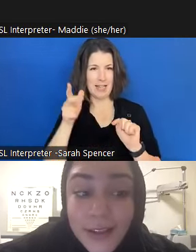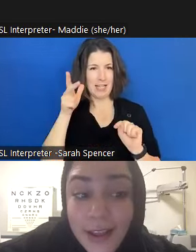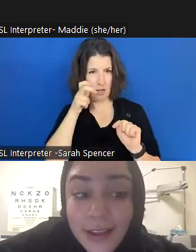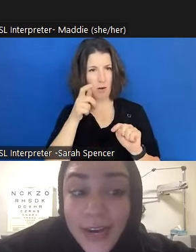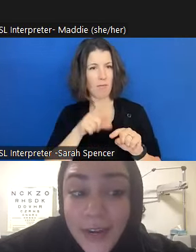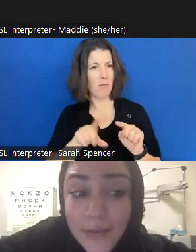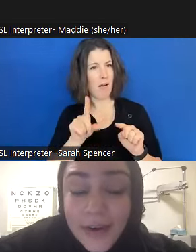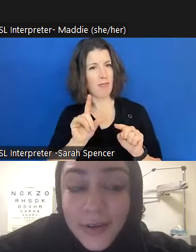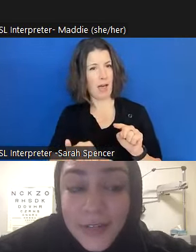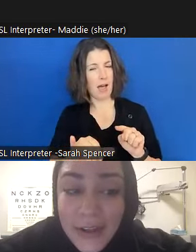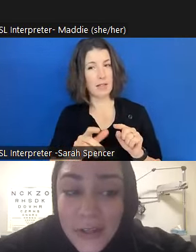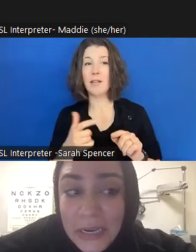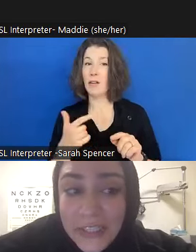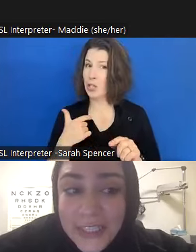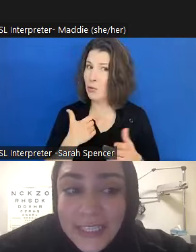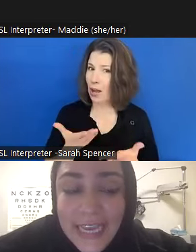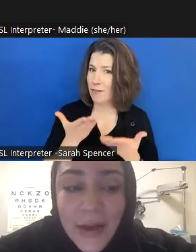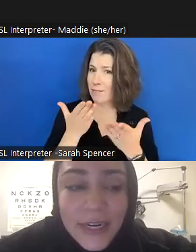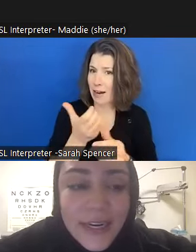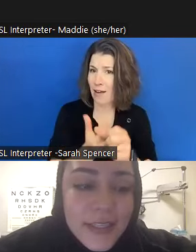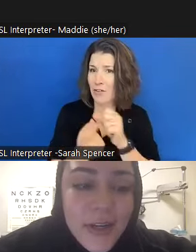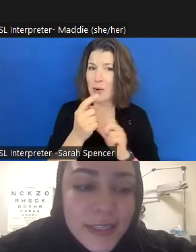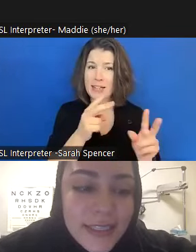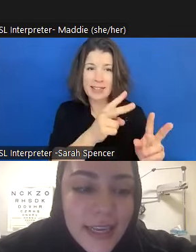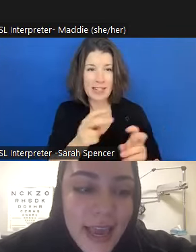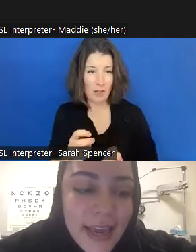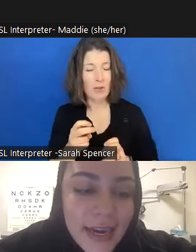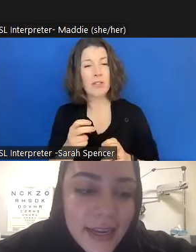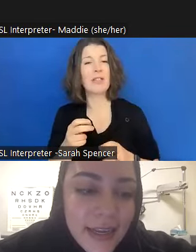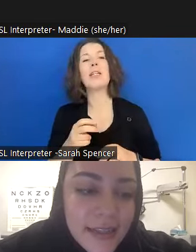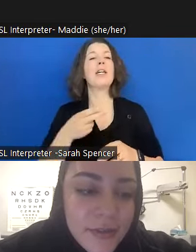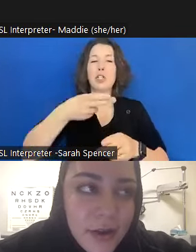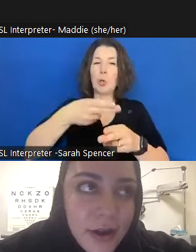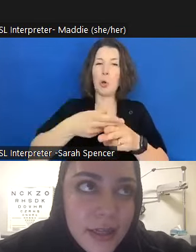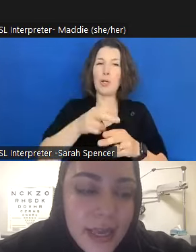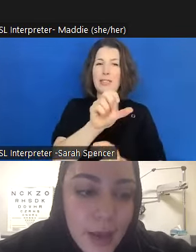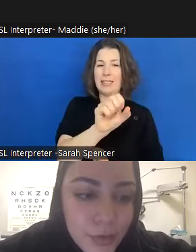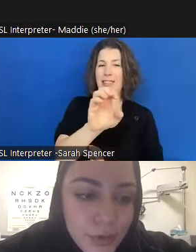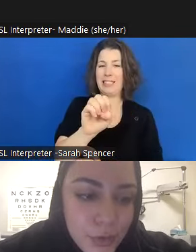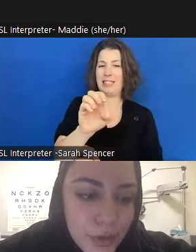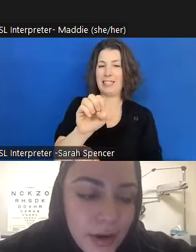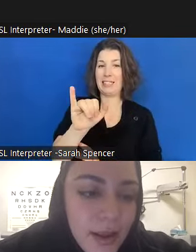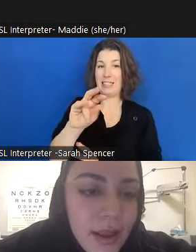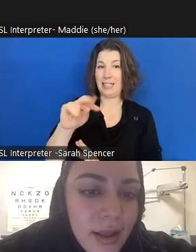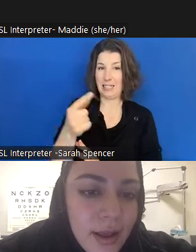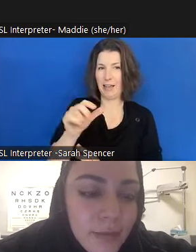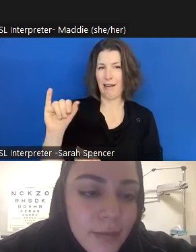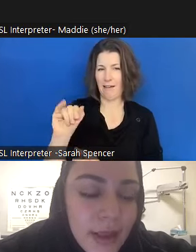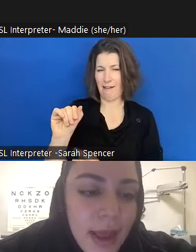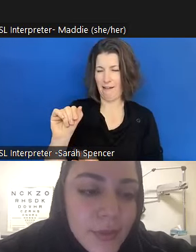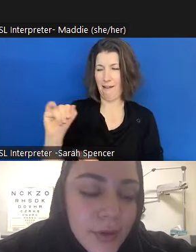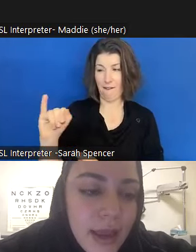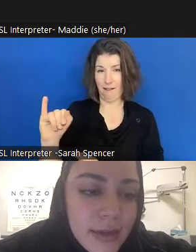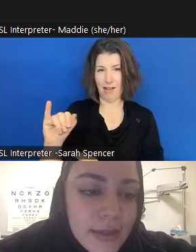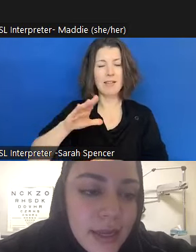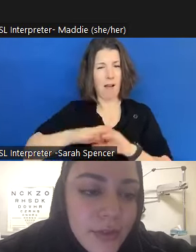but I recommend everyone downloading it just to see how it is. It's called Seeing AI. It's on the Apple Store,